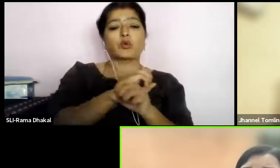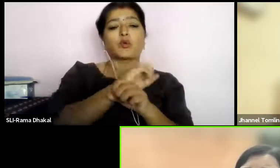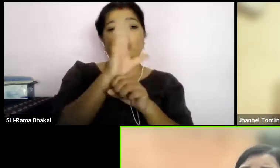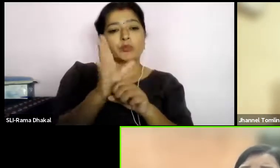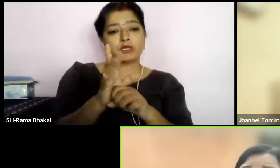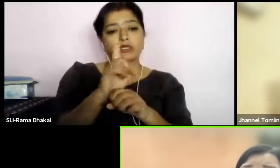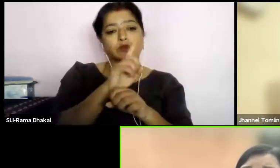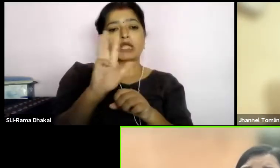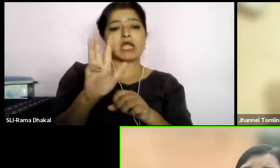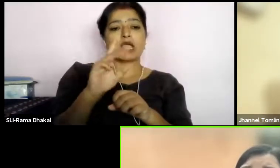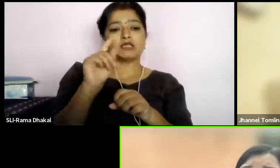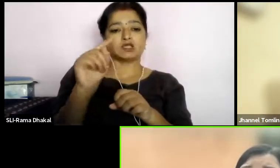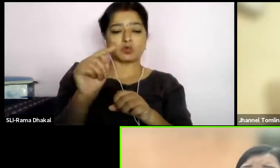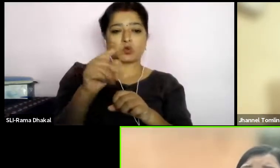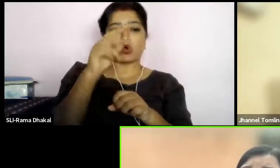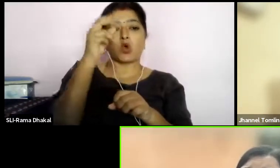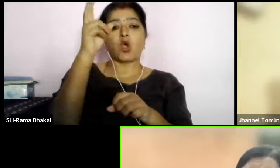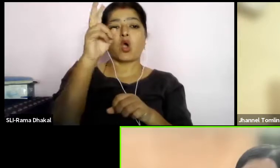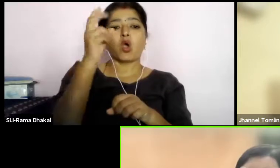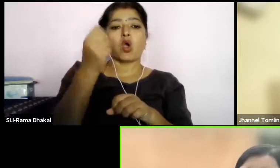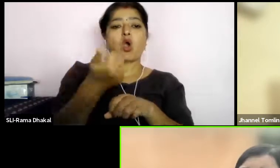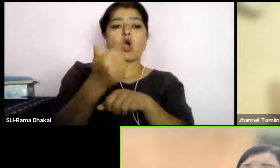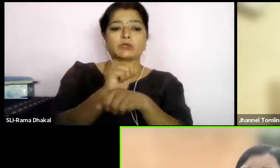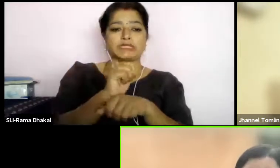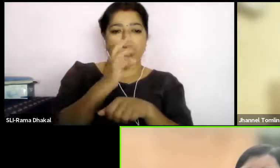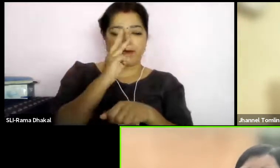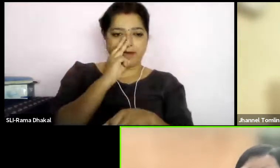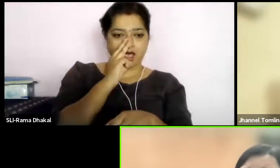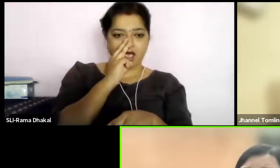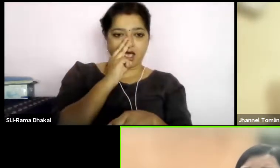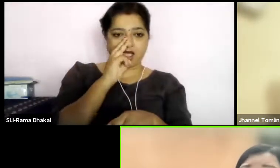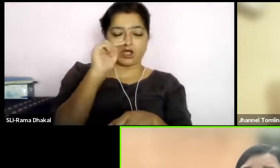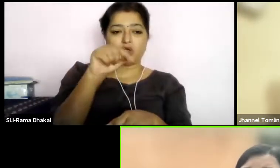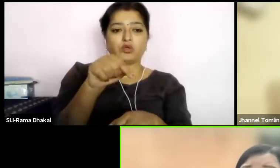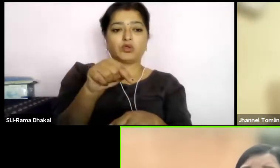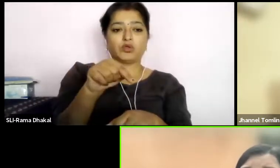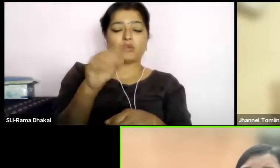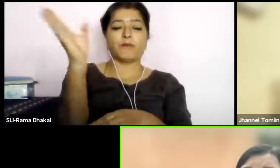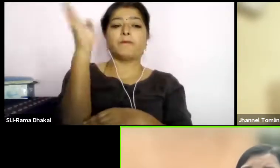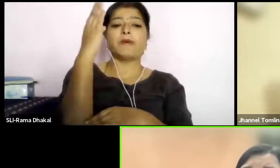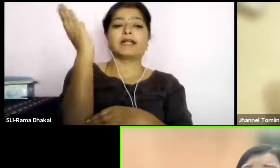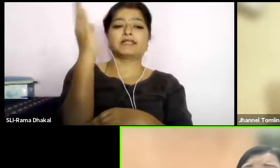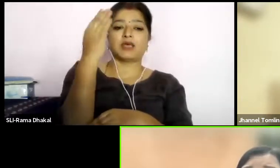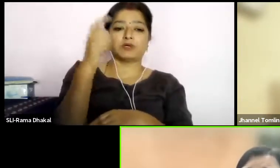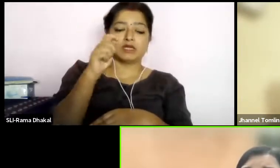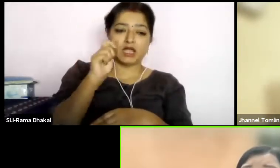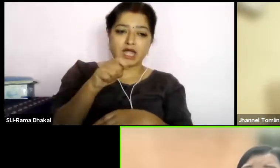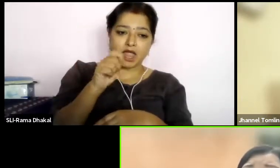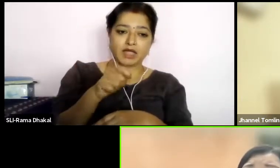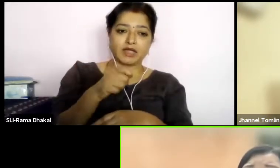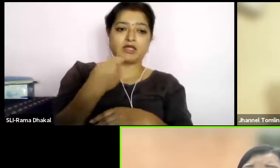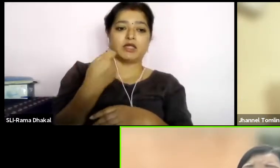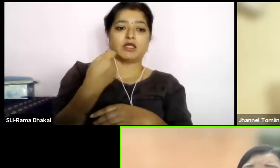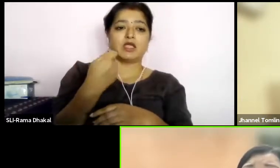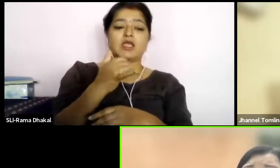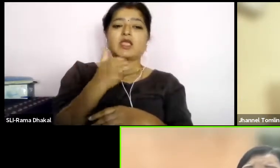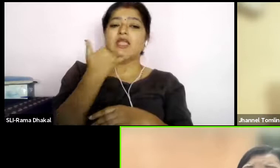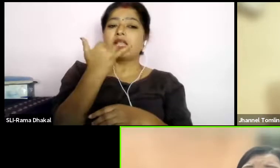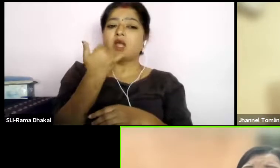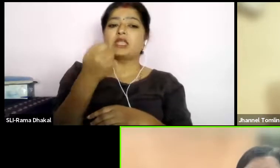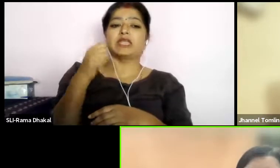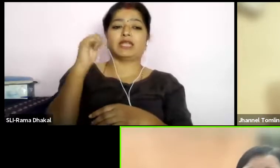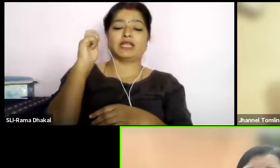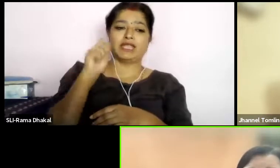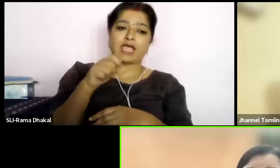justice and environmental justice by generating evidences and informations. And we are trying to bring